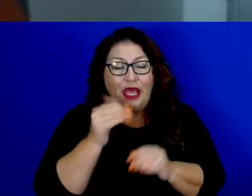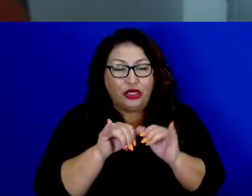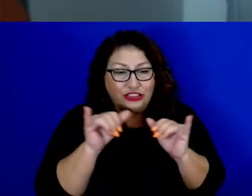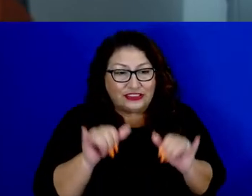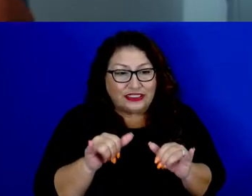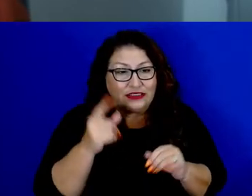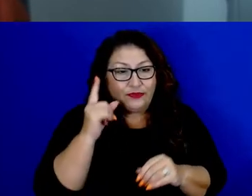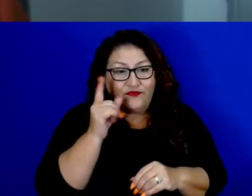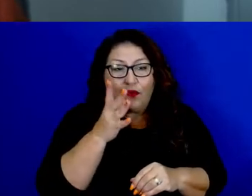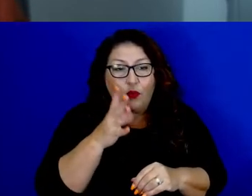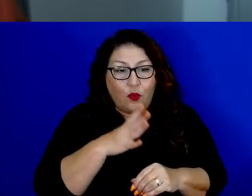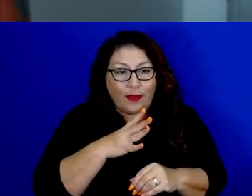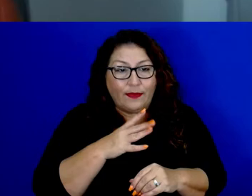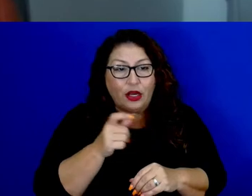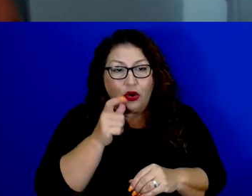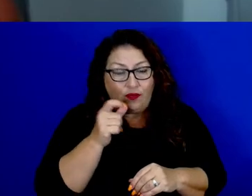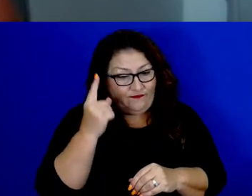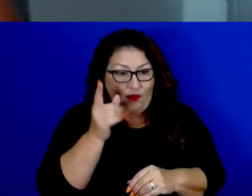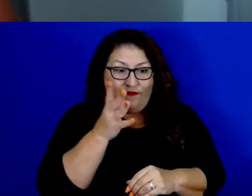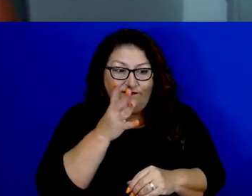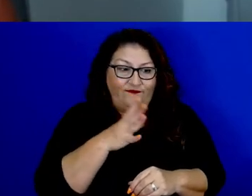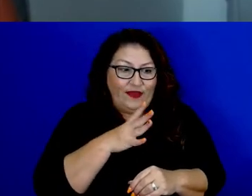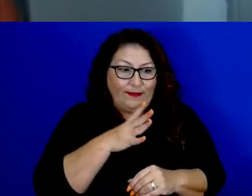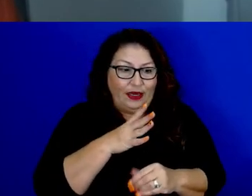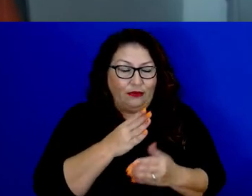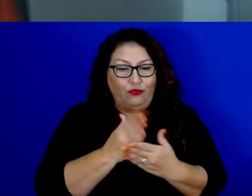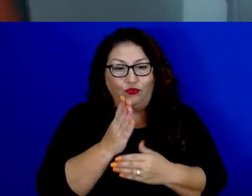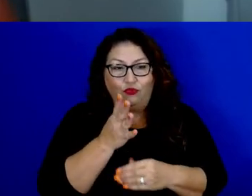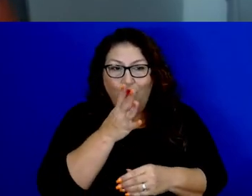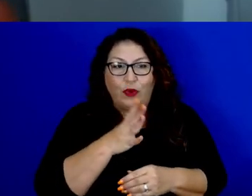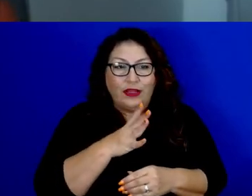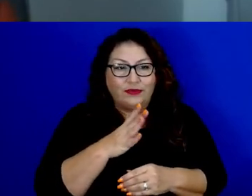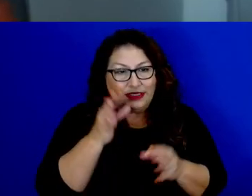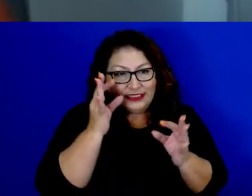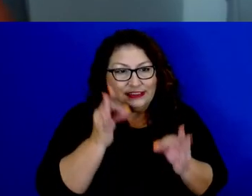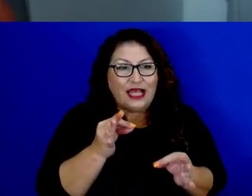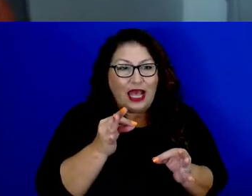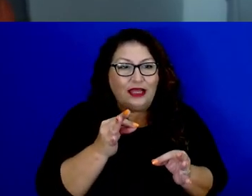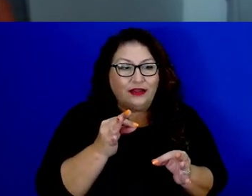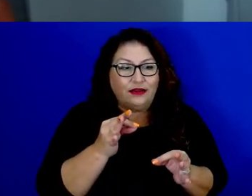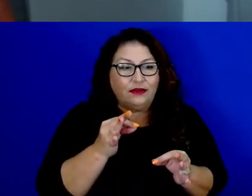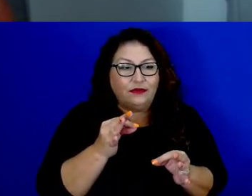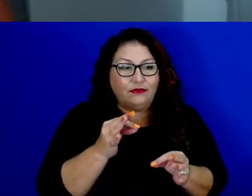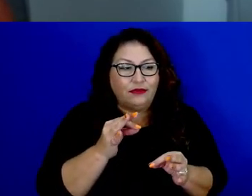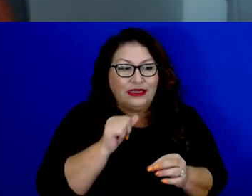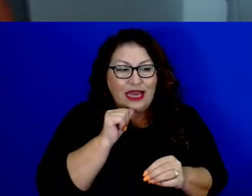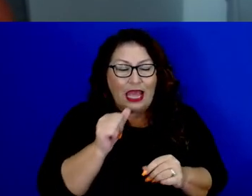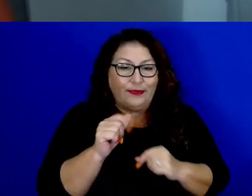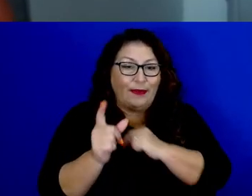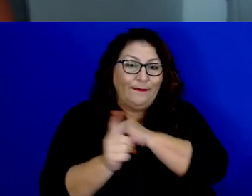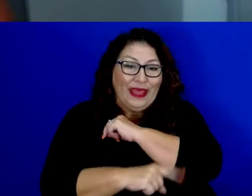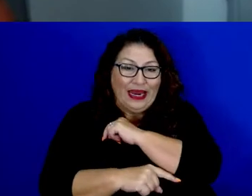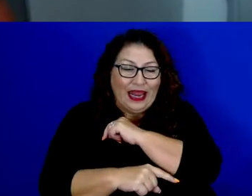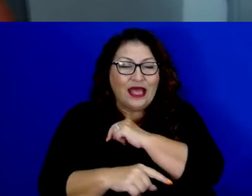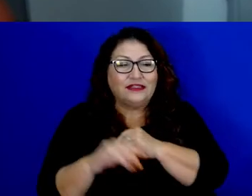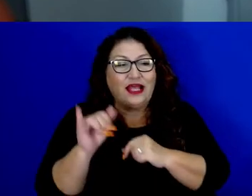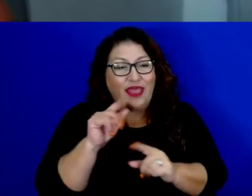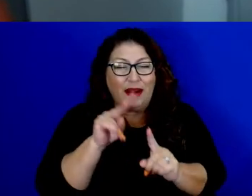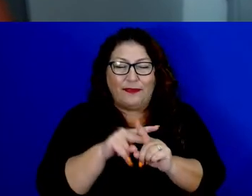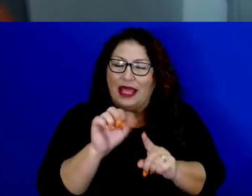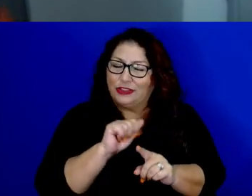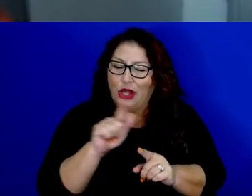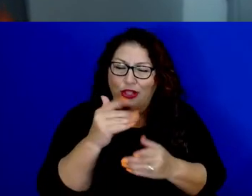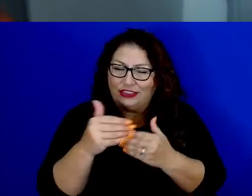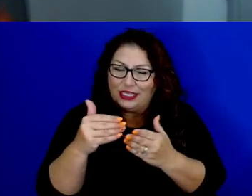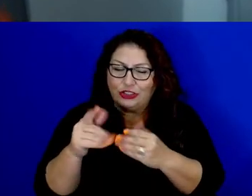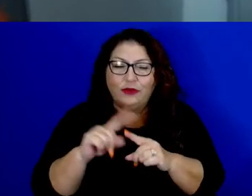family reasons, might decide to break career, not to be penalized. So this applies to all sectors, but also to health